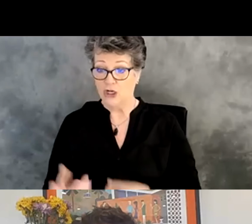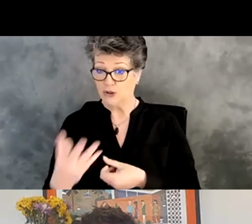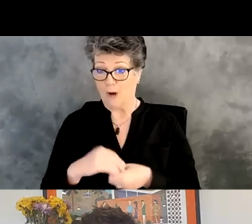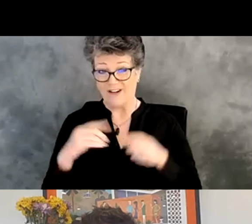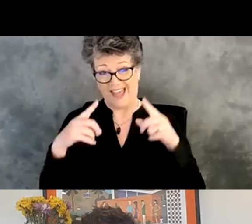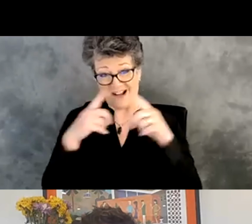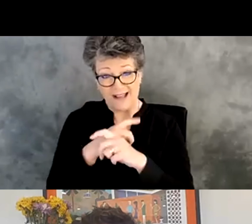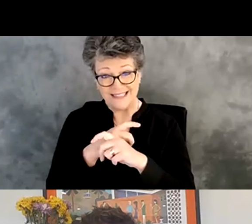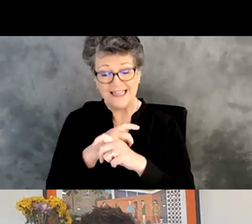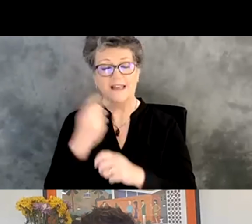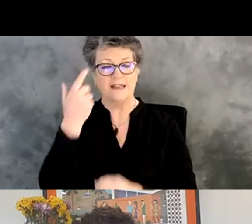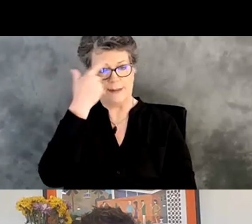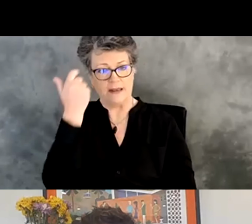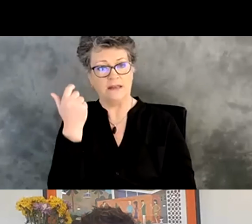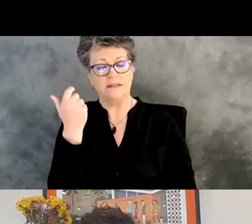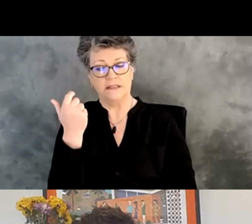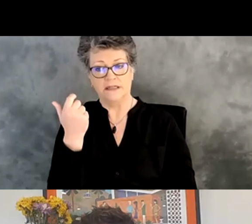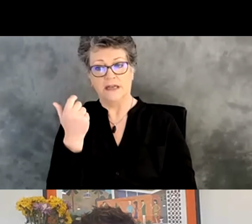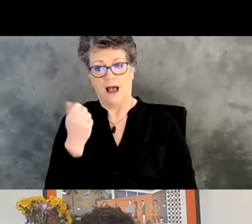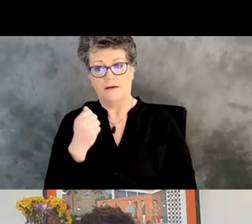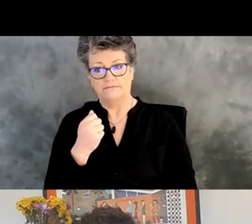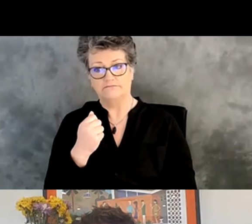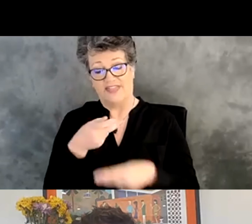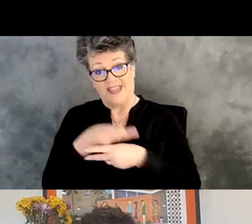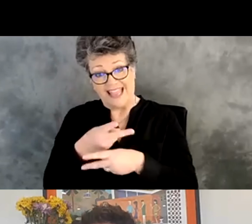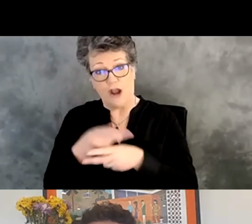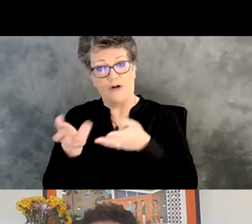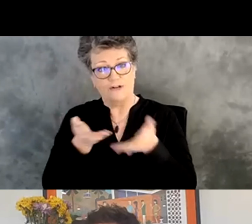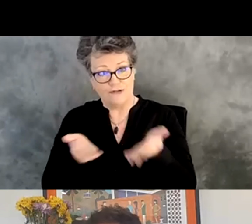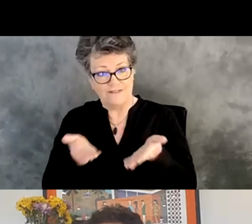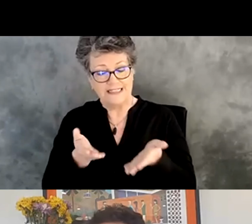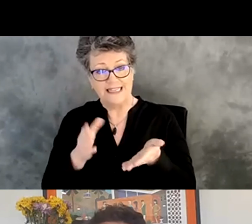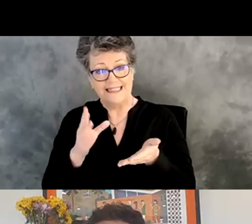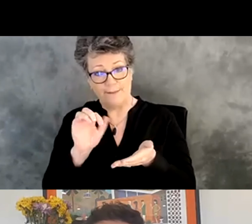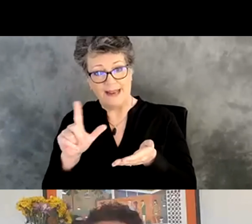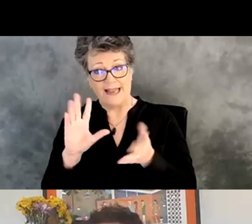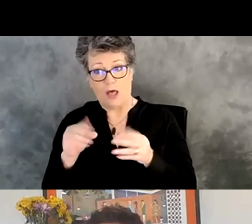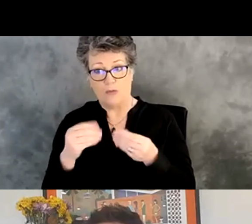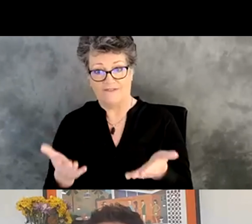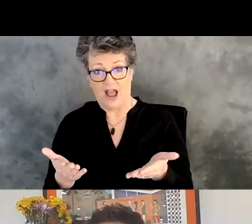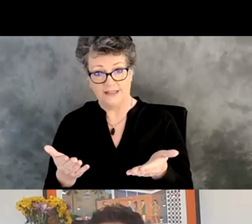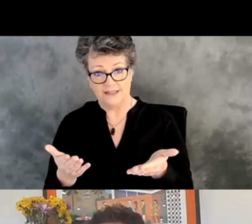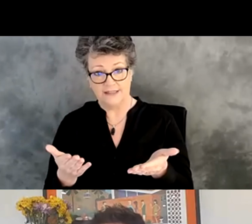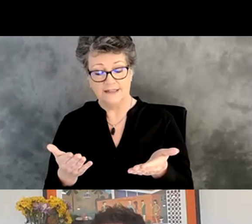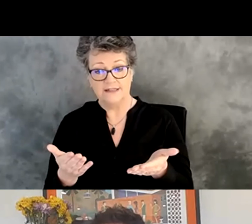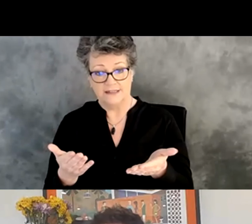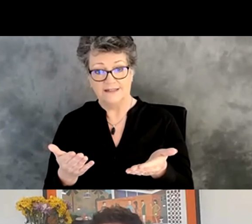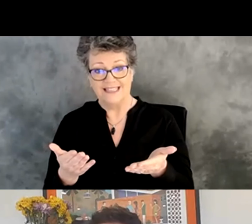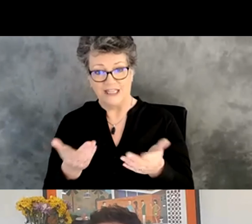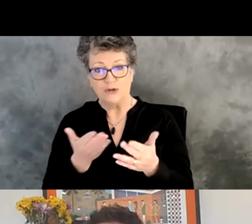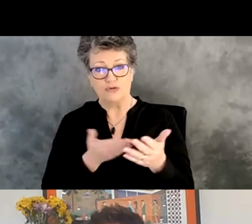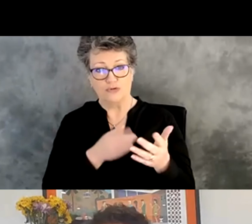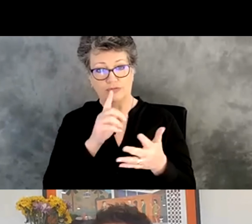complexity is due to the fact that the care and services that Medi-Cal provides is delivered through